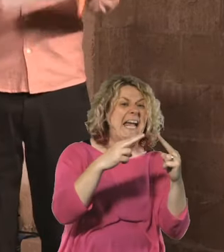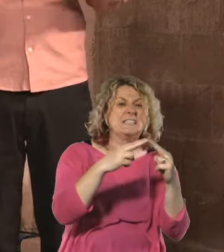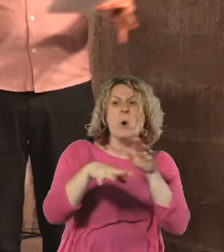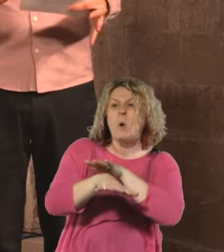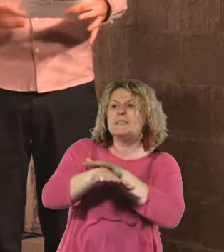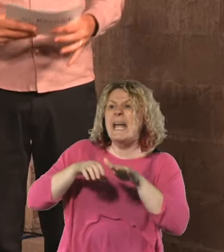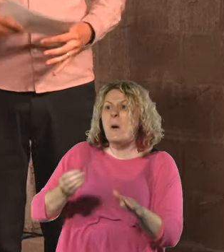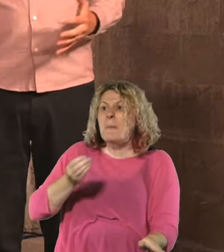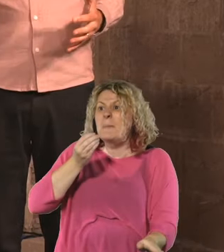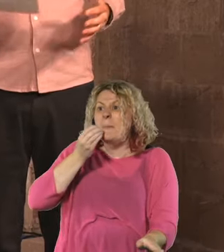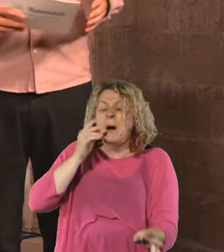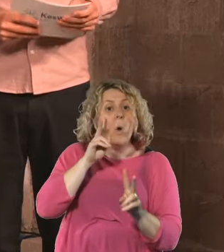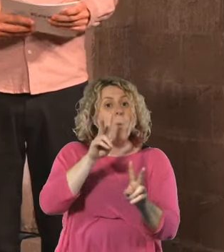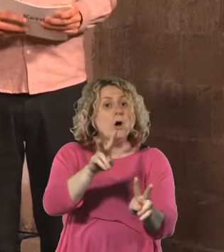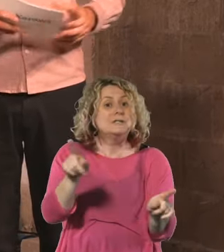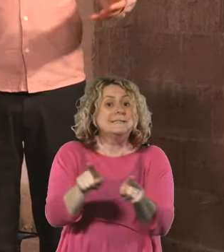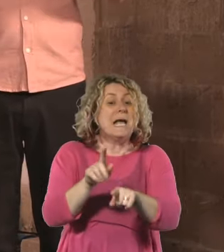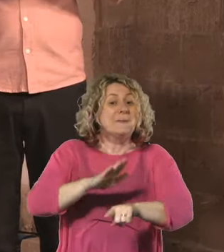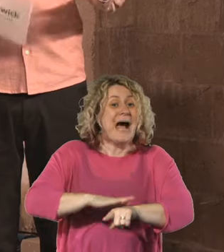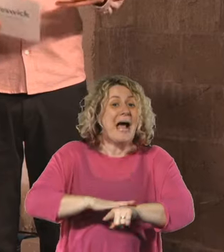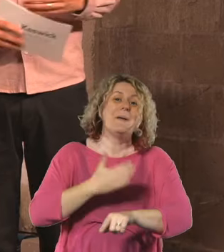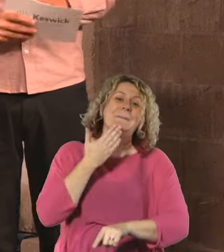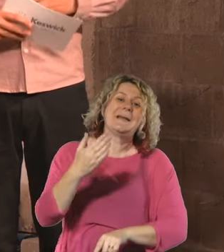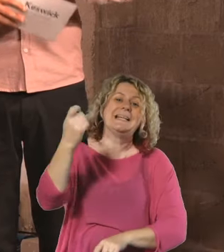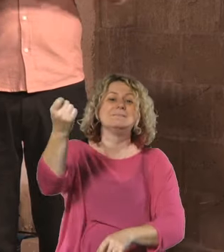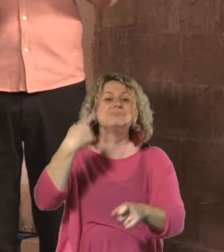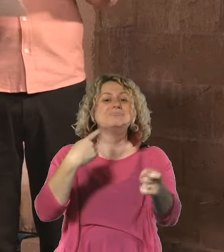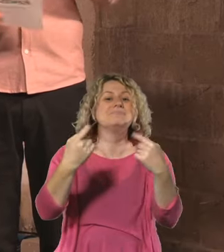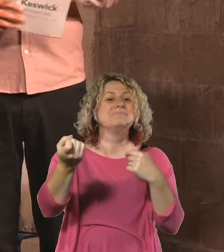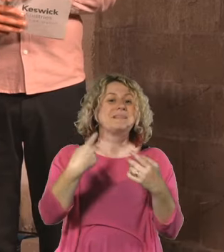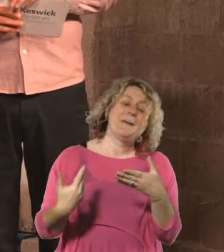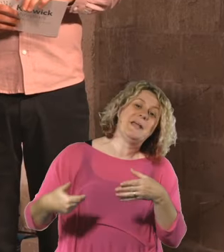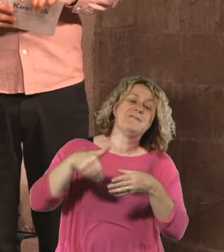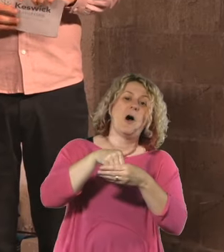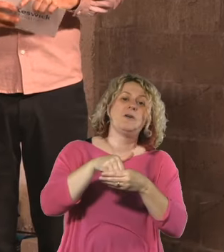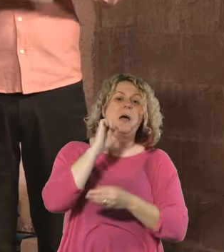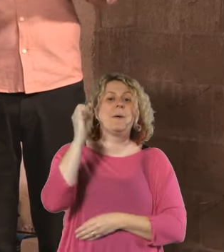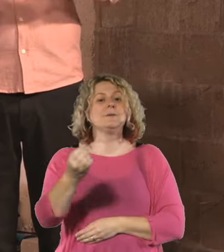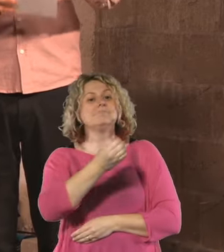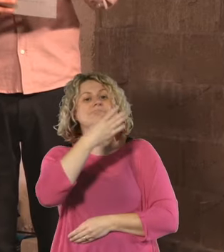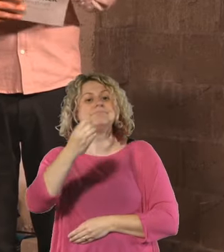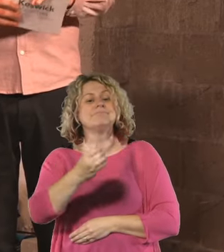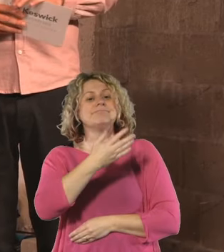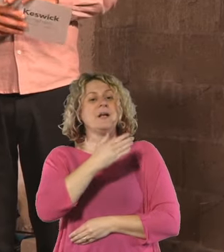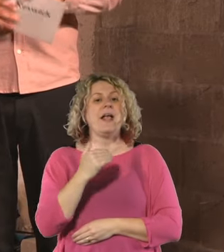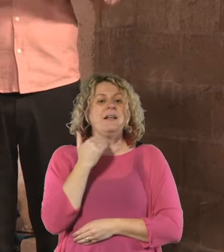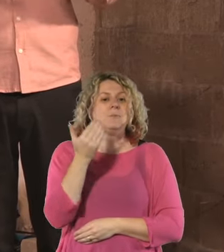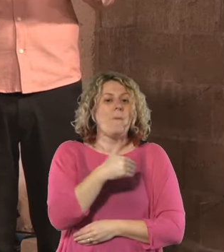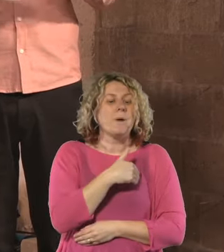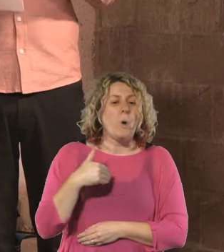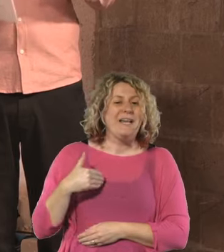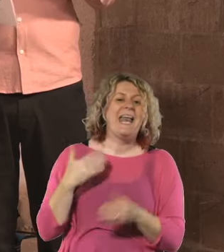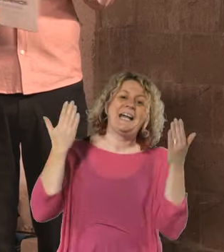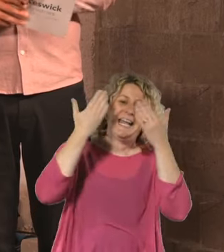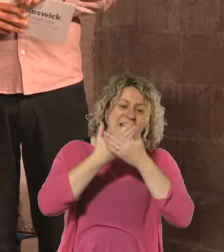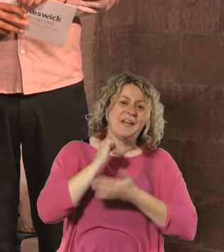And so does everyone else. So do please send and get involved. And we'll put some of those up each morning and evening on the telly so you can